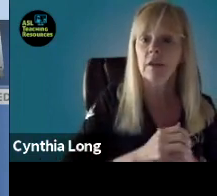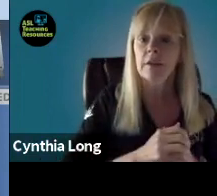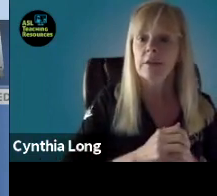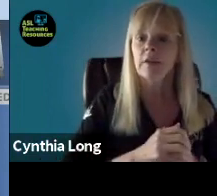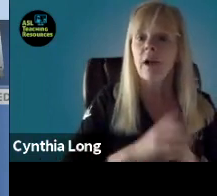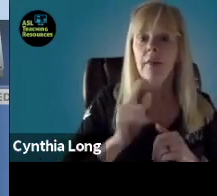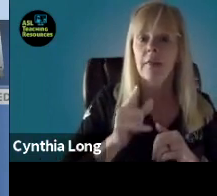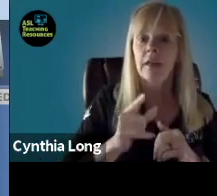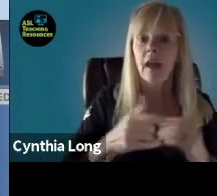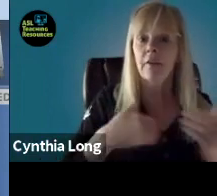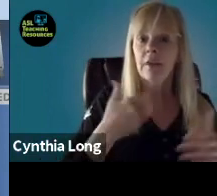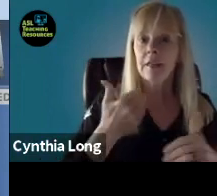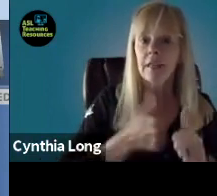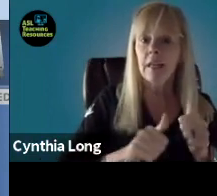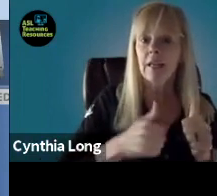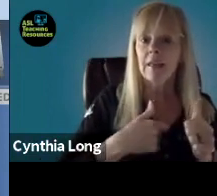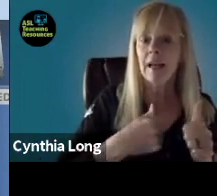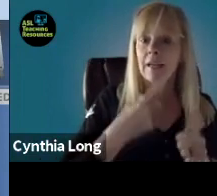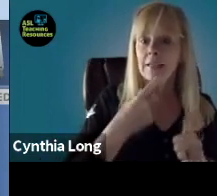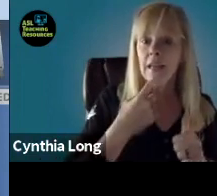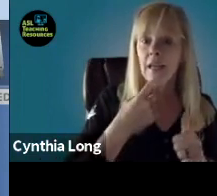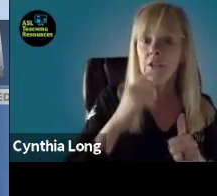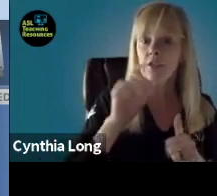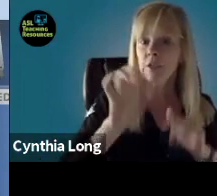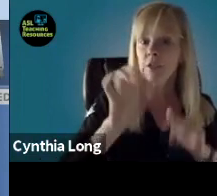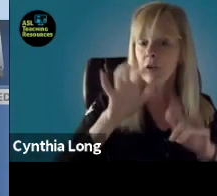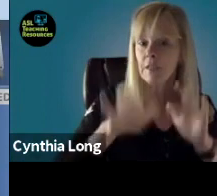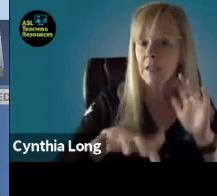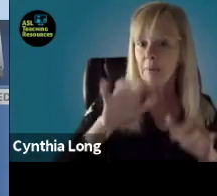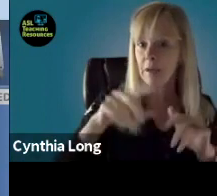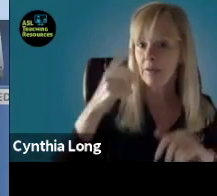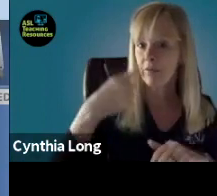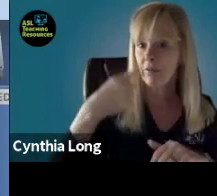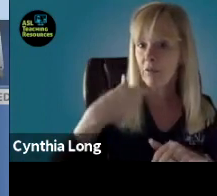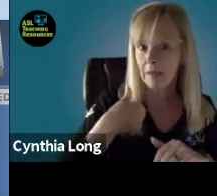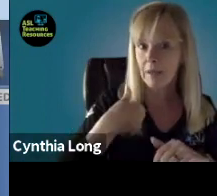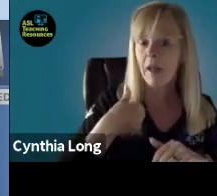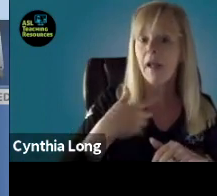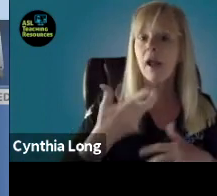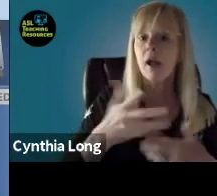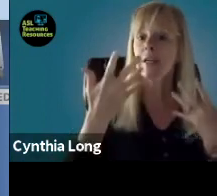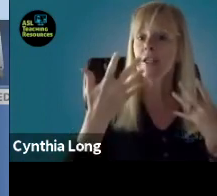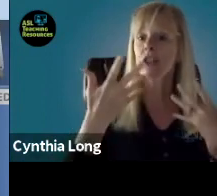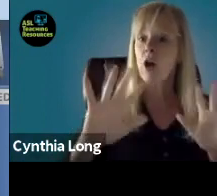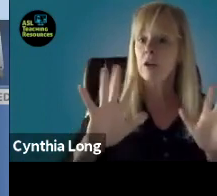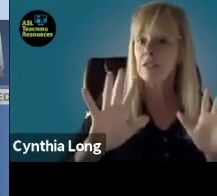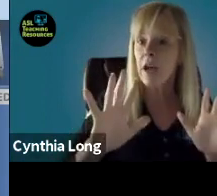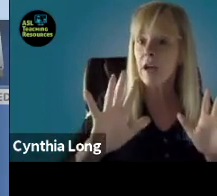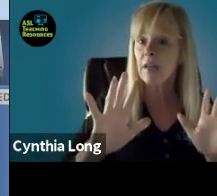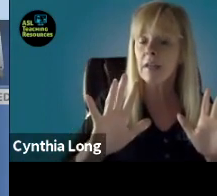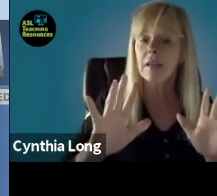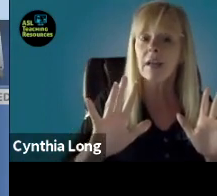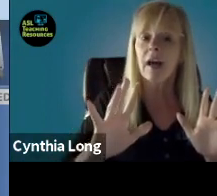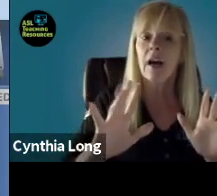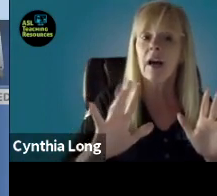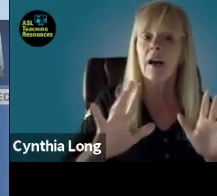start. And then everything that I say, it's going to start typing it for me. And when it's all